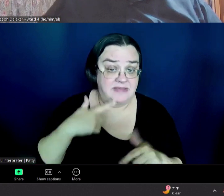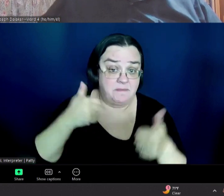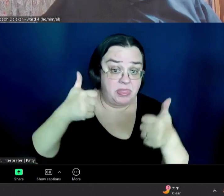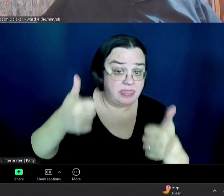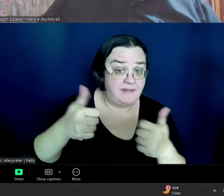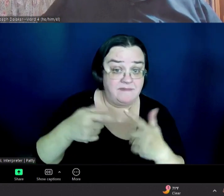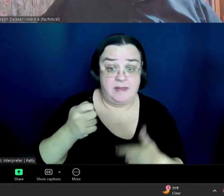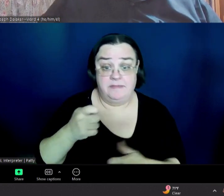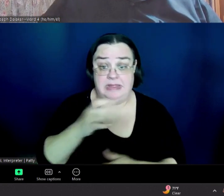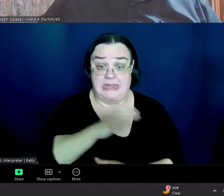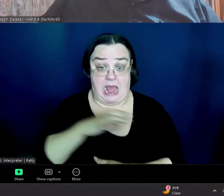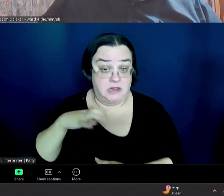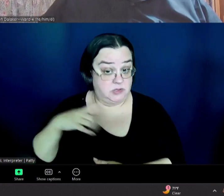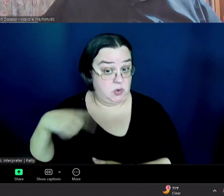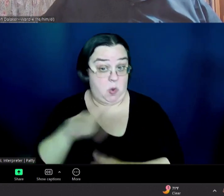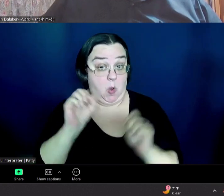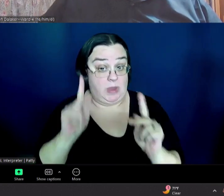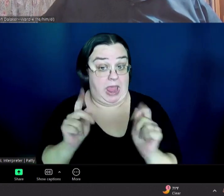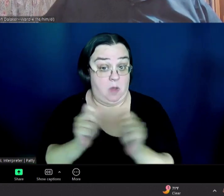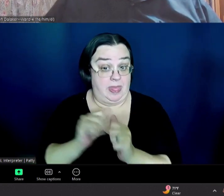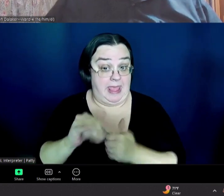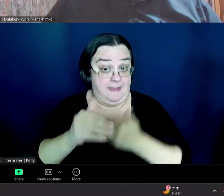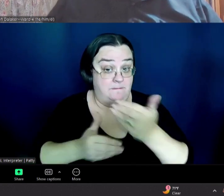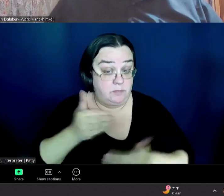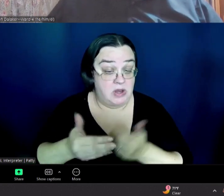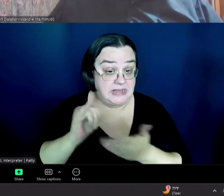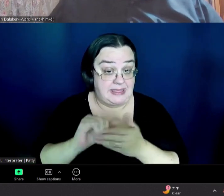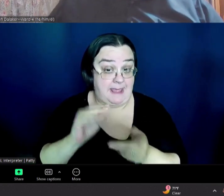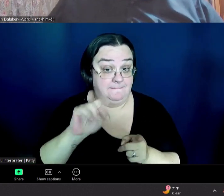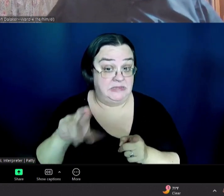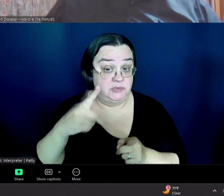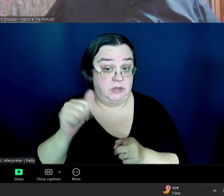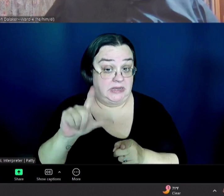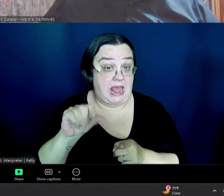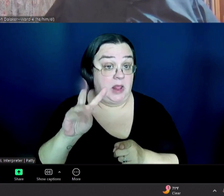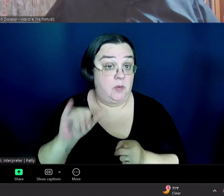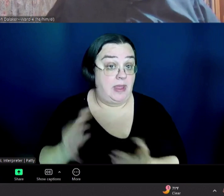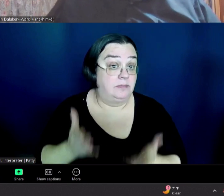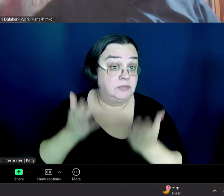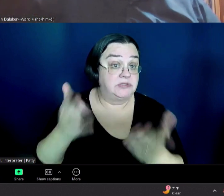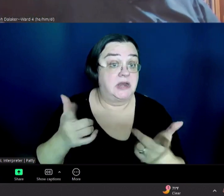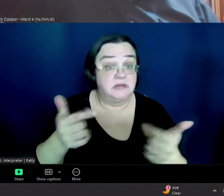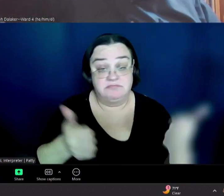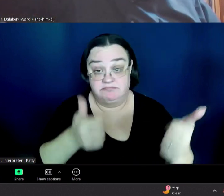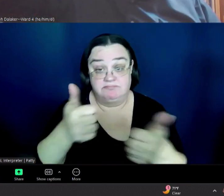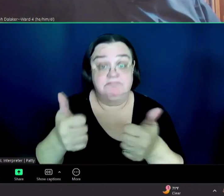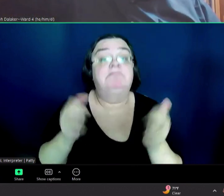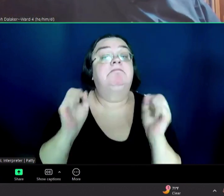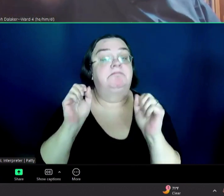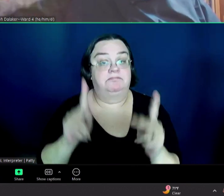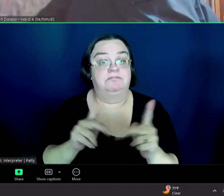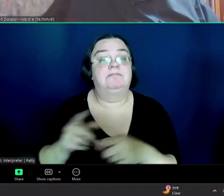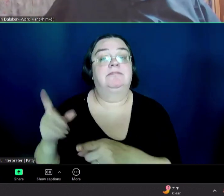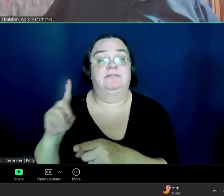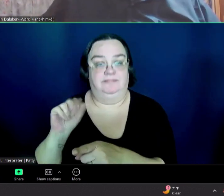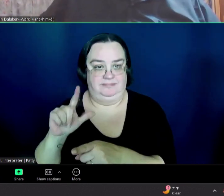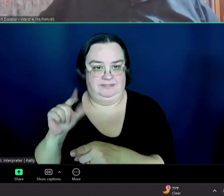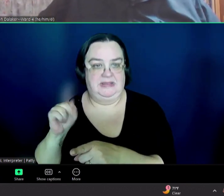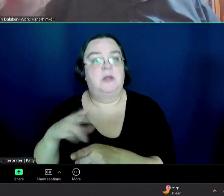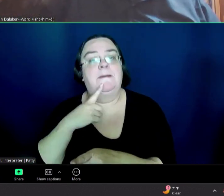with the process presented to us through Mr. Galloway? Yes, yes, okay. All right, Mr. Galloway, it looks like